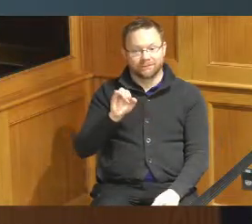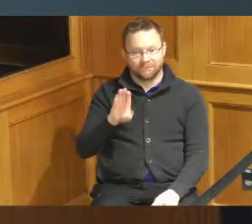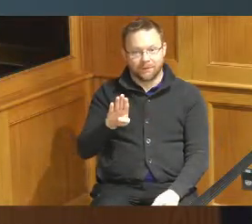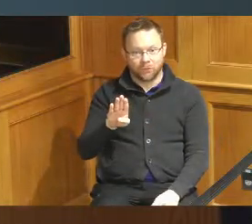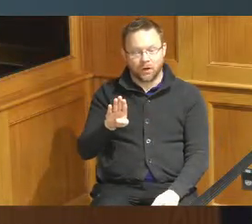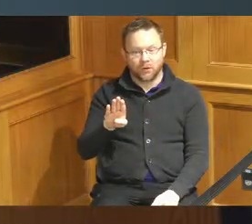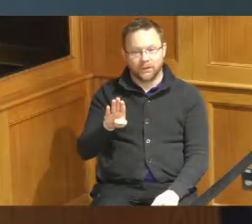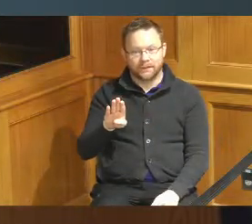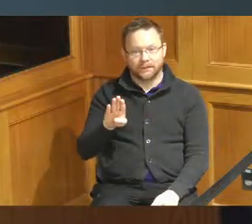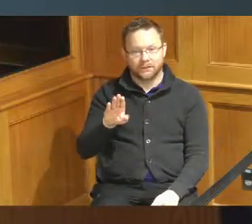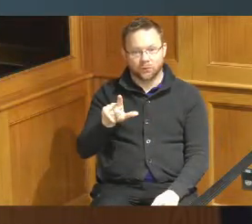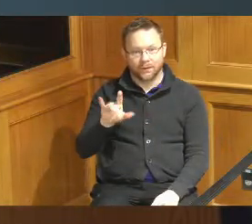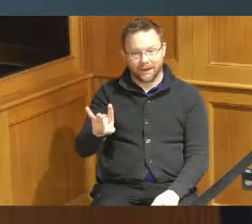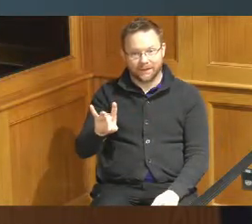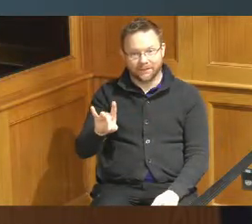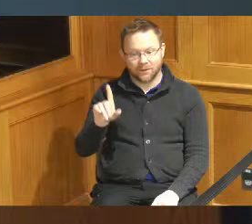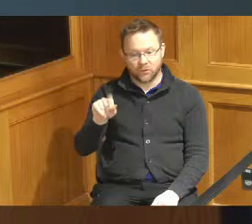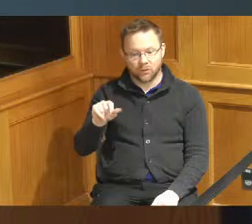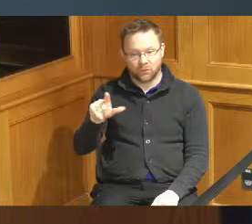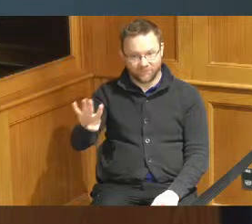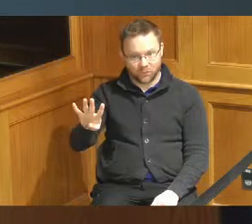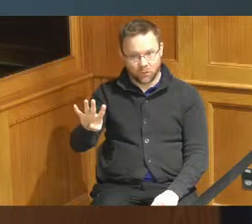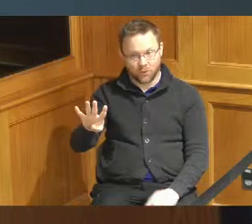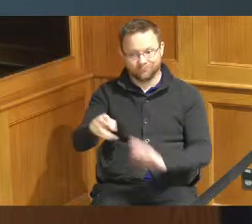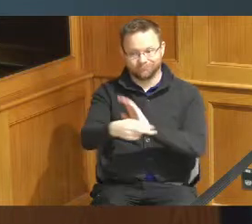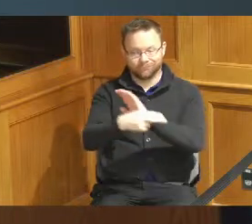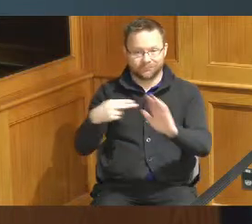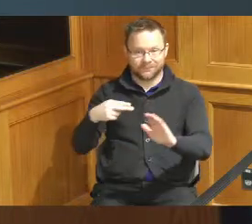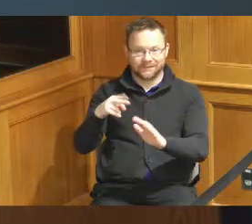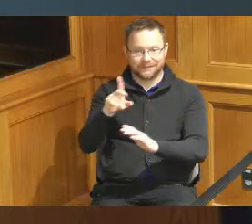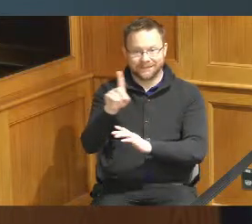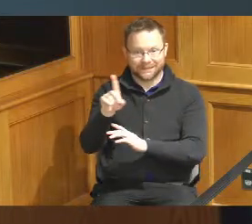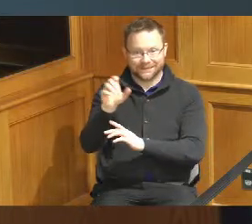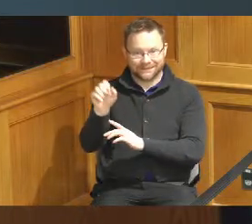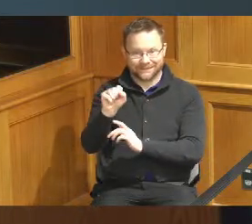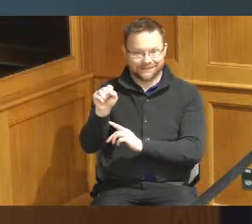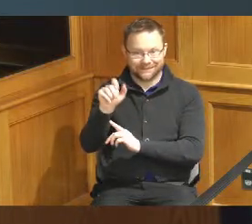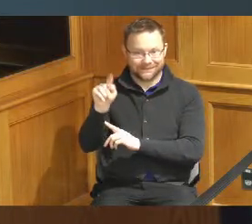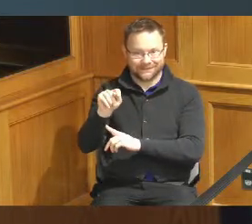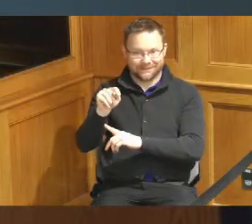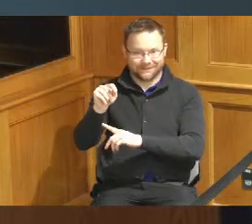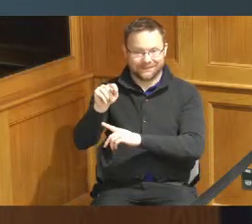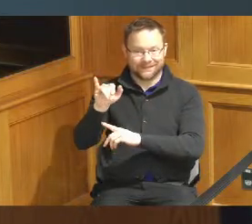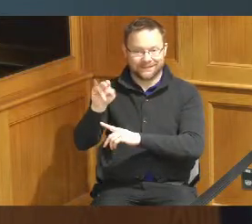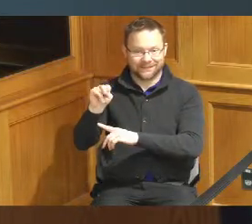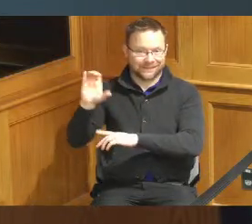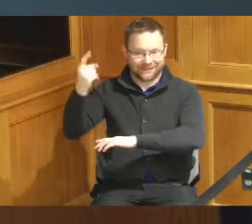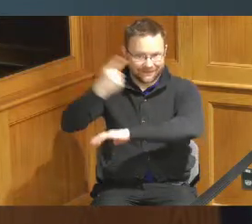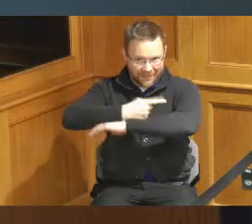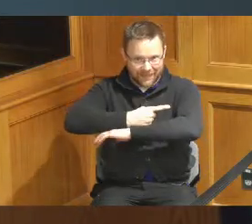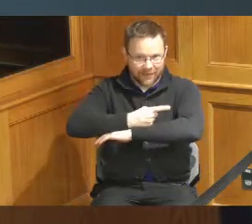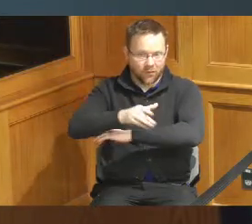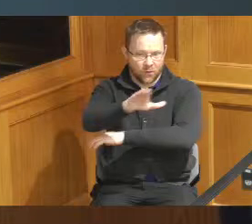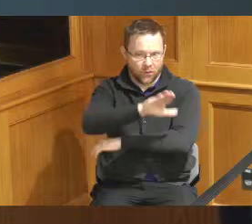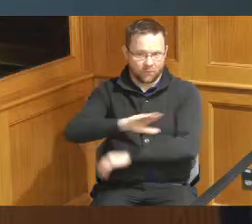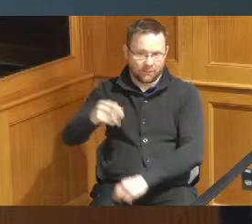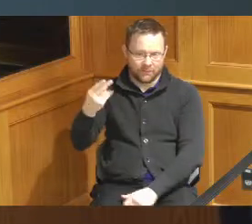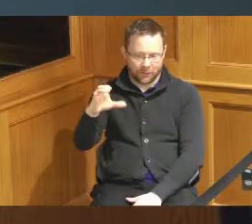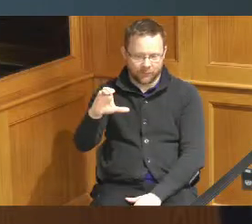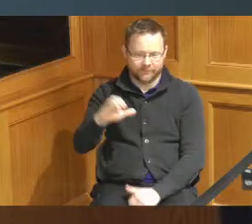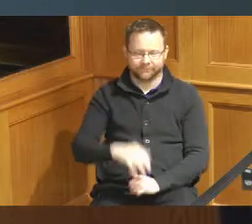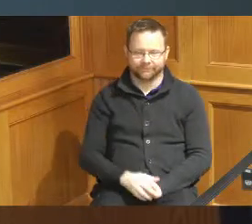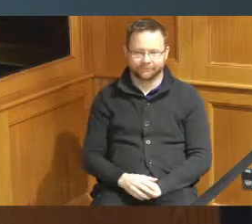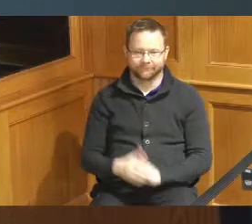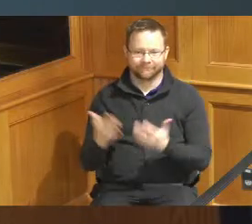February 28th, 2024, as Delta Sigma Theta Incorporated Day in all of